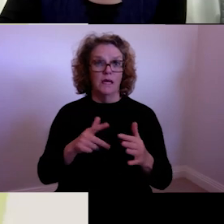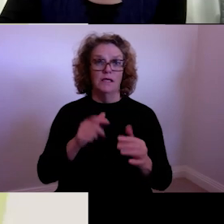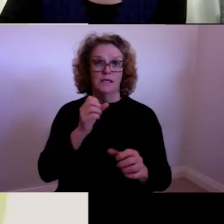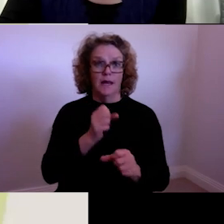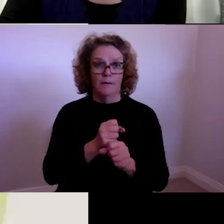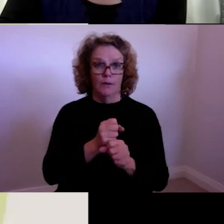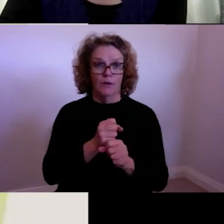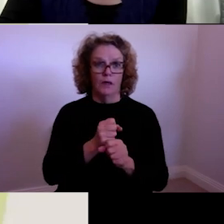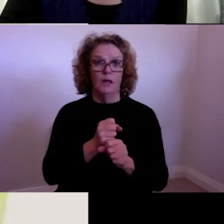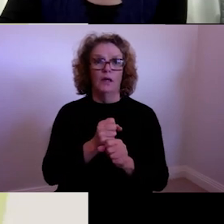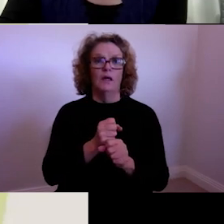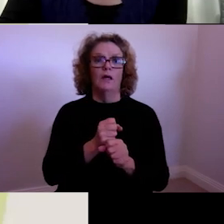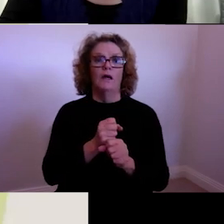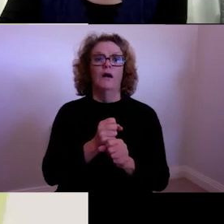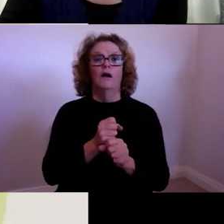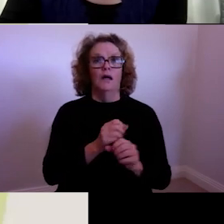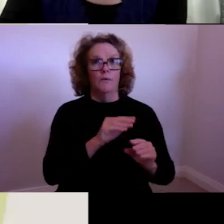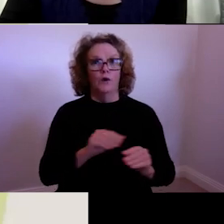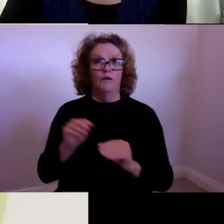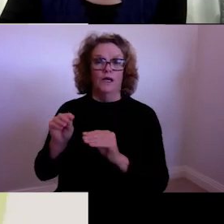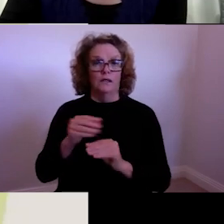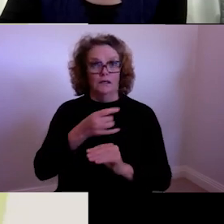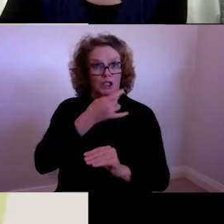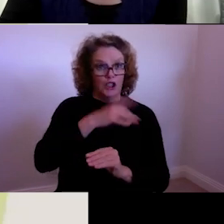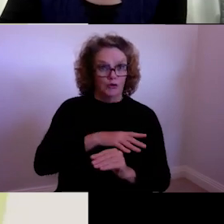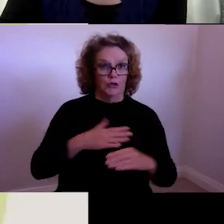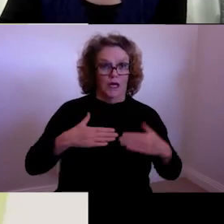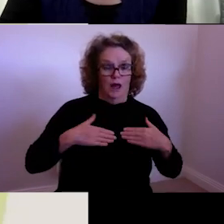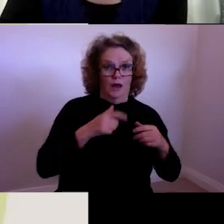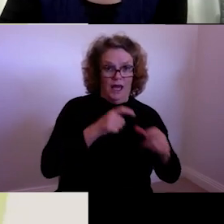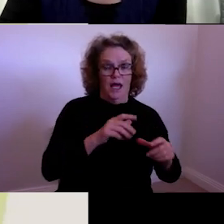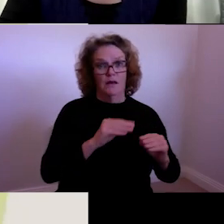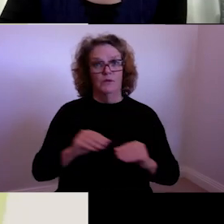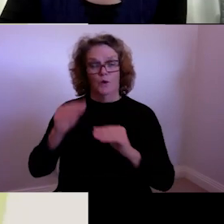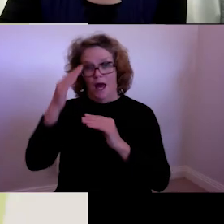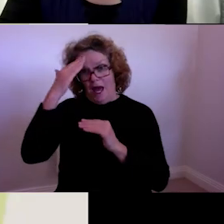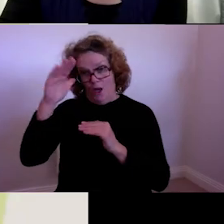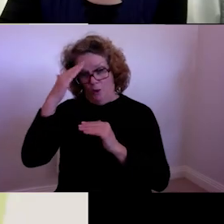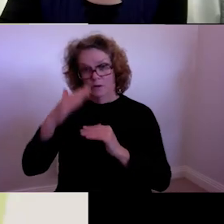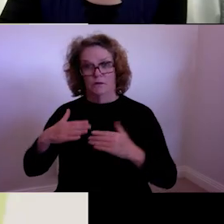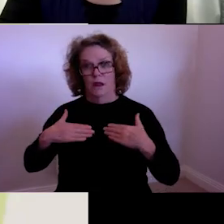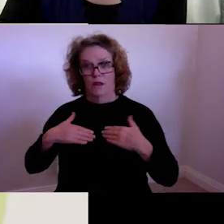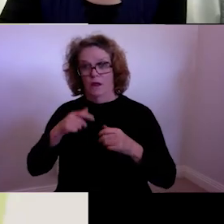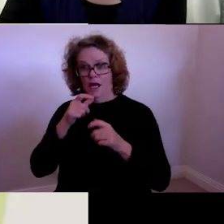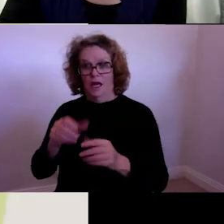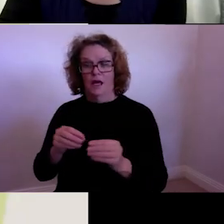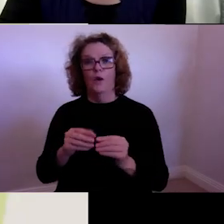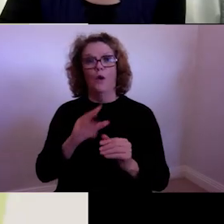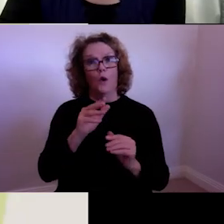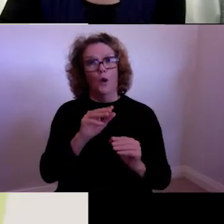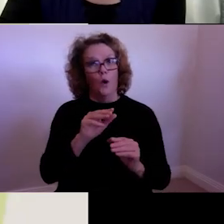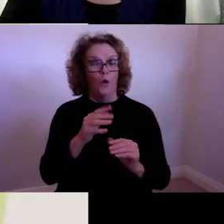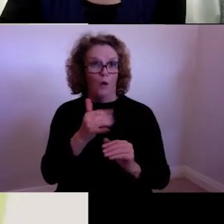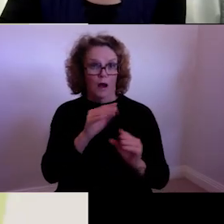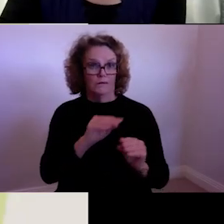moving from children to adult healthcare services or from adult to aged care services. There is very little data at the moment about what is